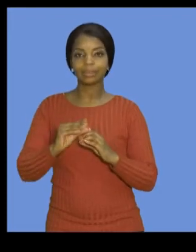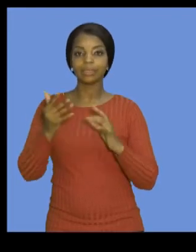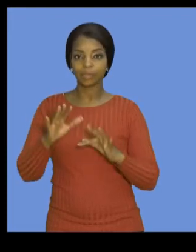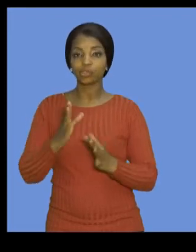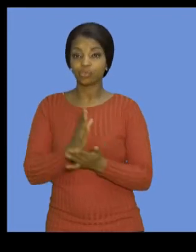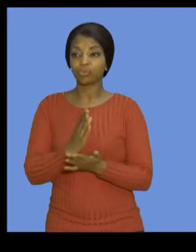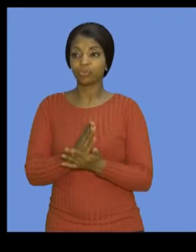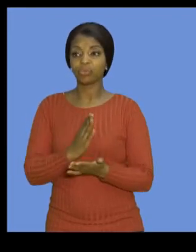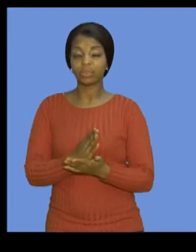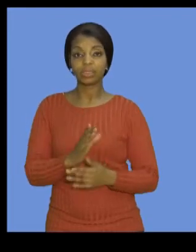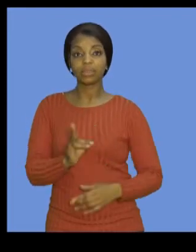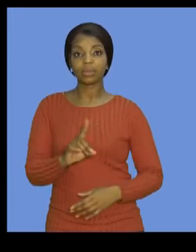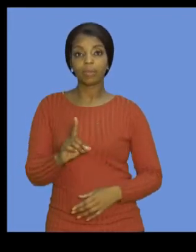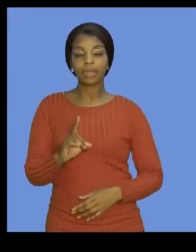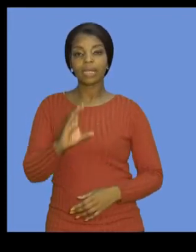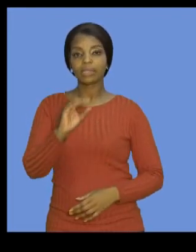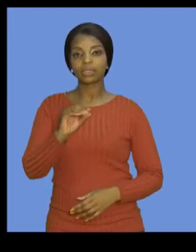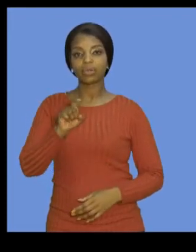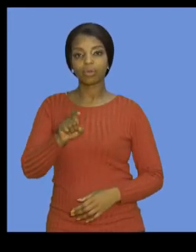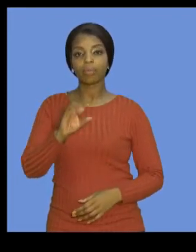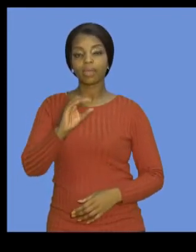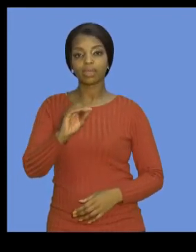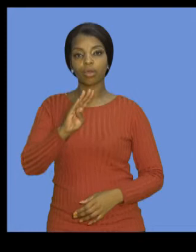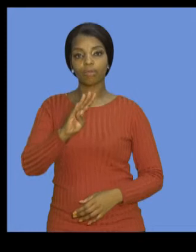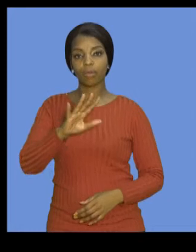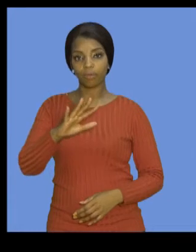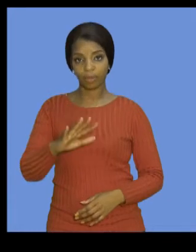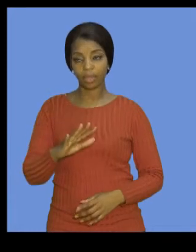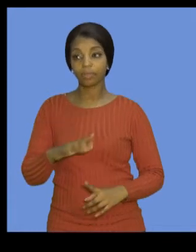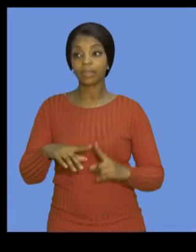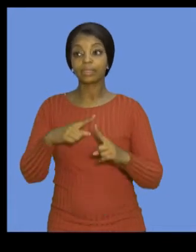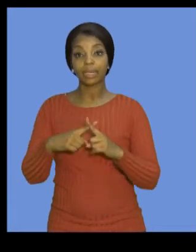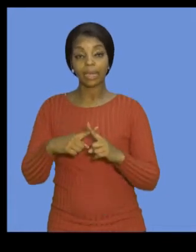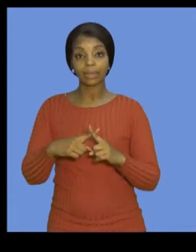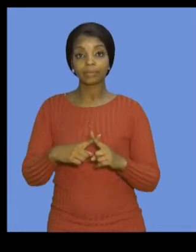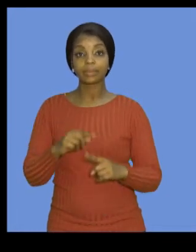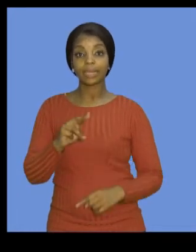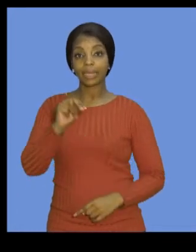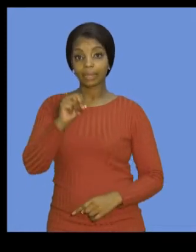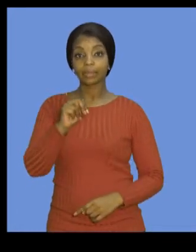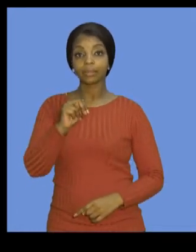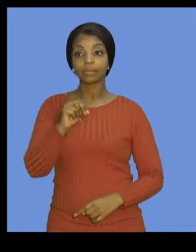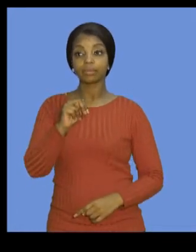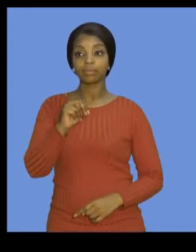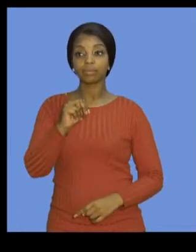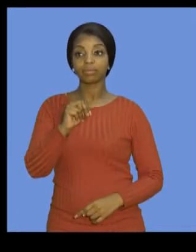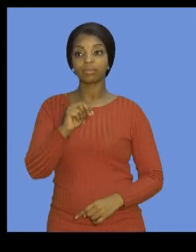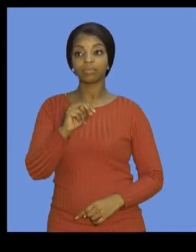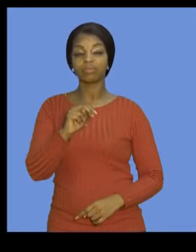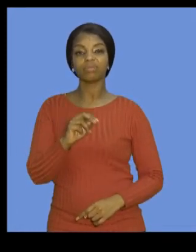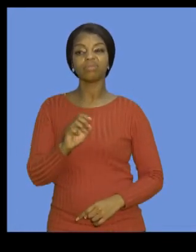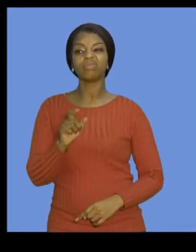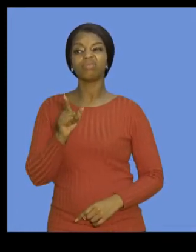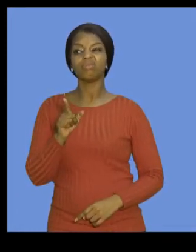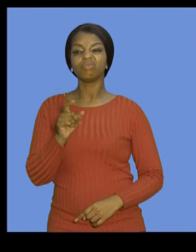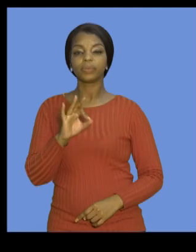that is guaranteed is 4.5, so it's 0.045 multiplied by the n, which is